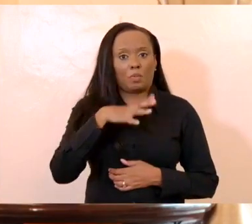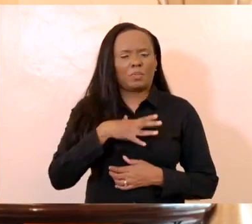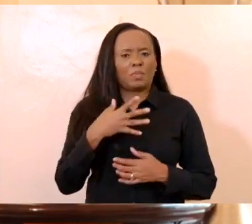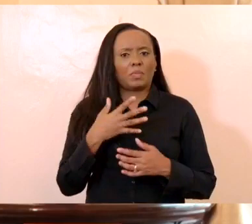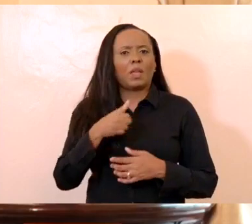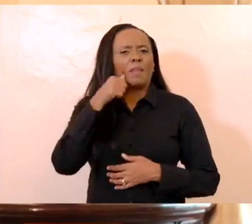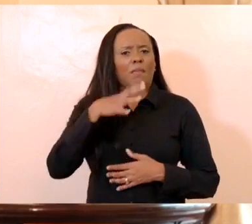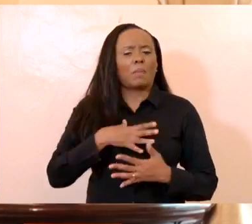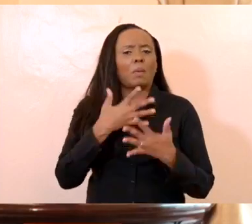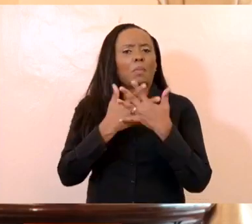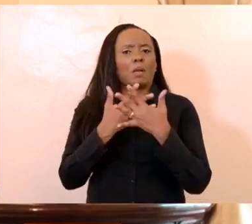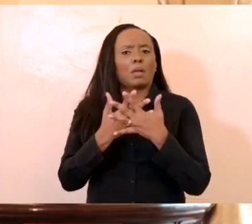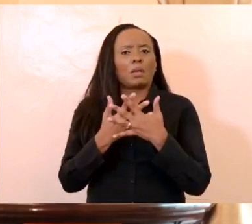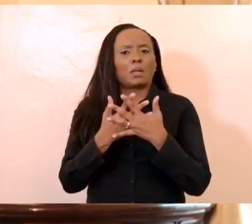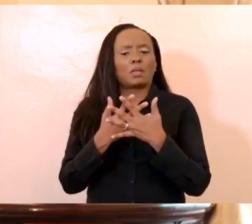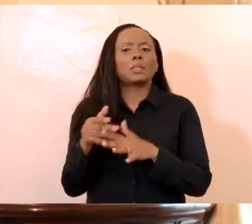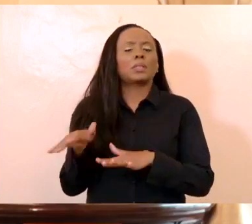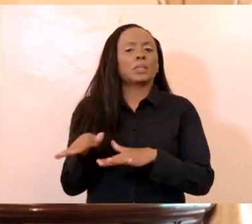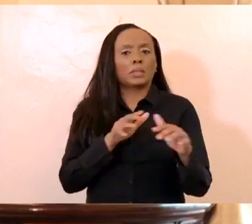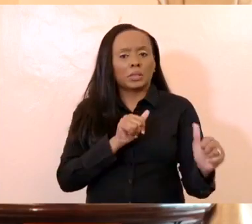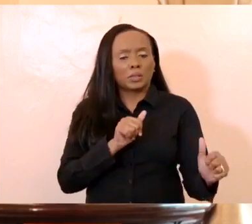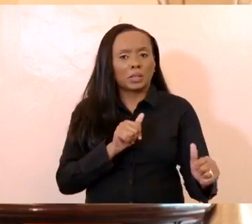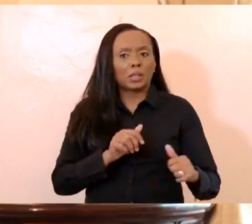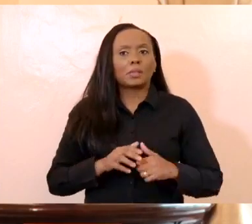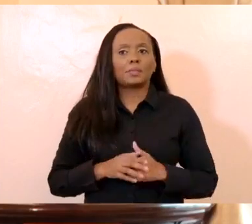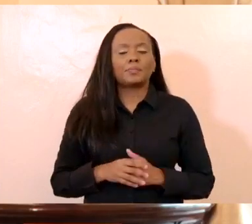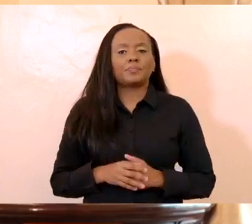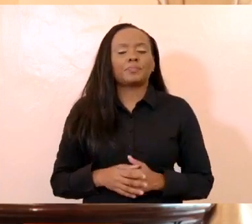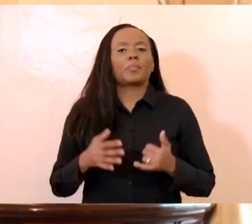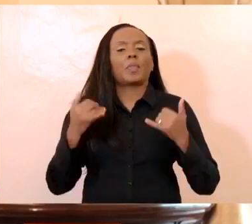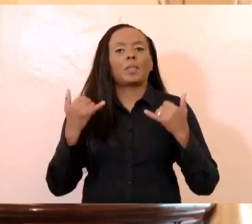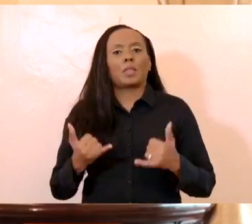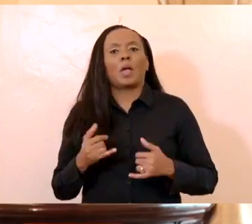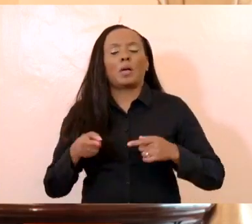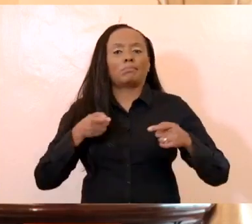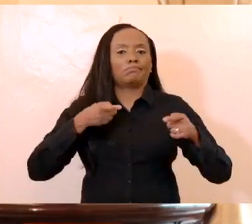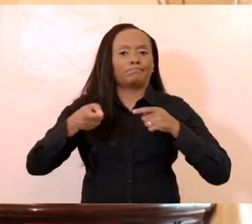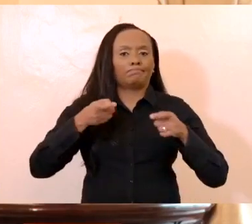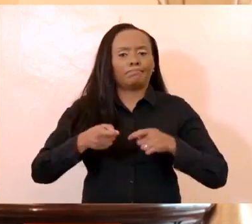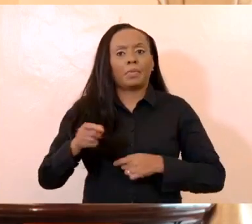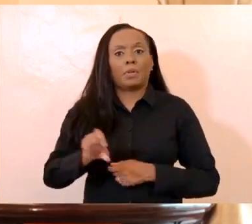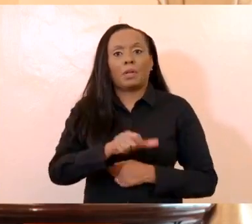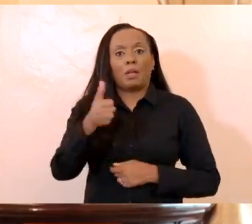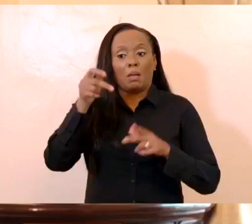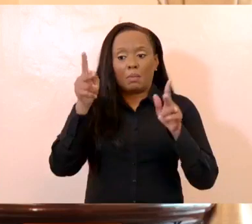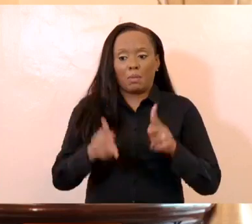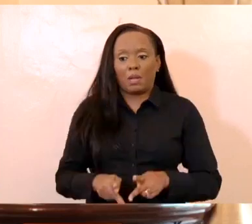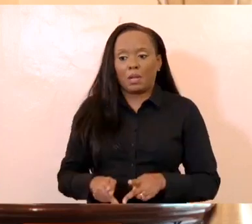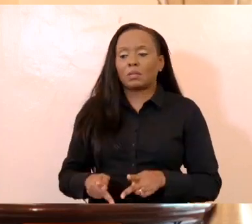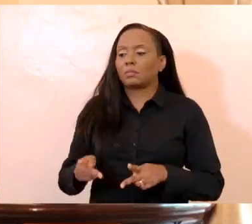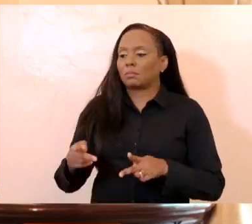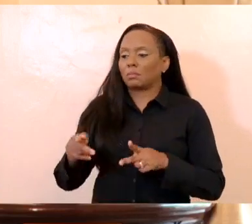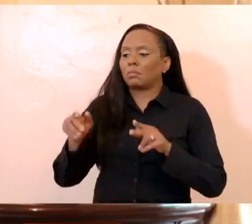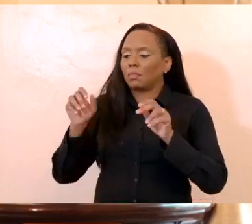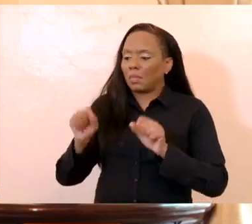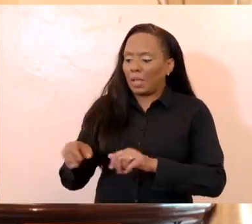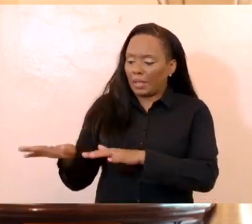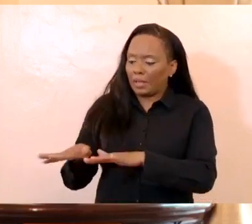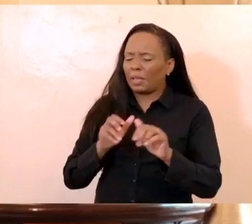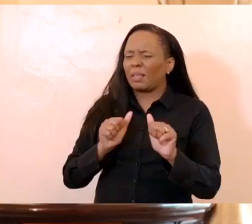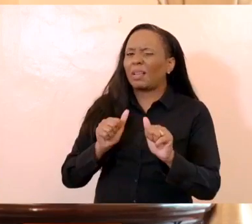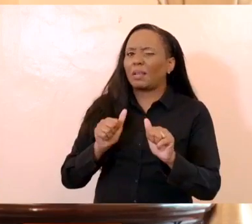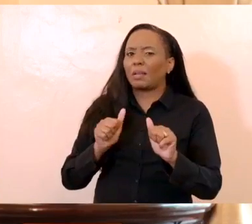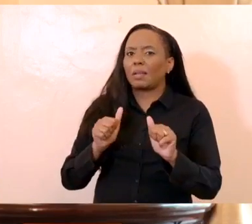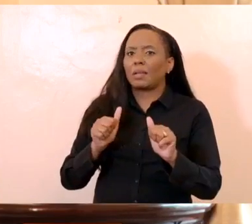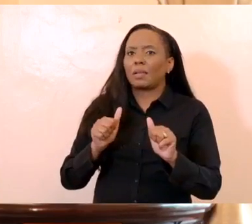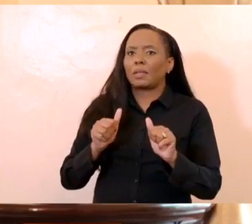who was released previously as well. So we are now on top of that. We have one other person who's already been cleared for release, but they're not due to be released